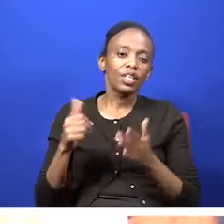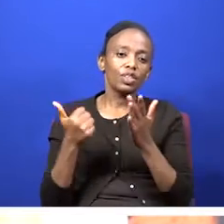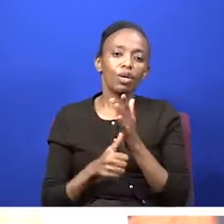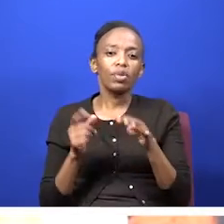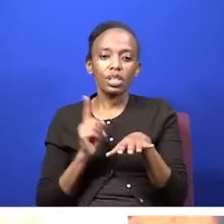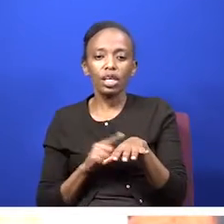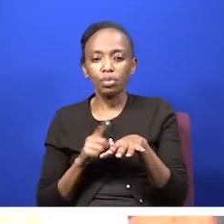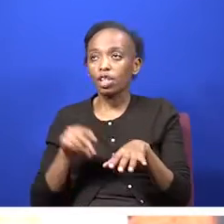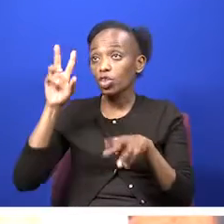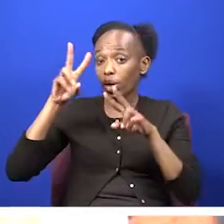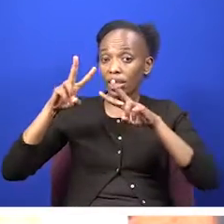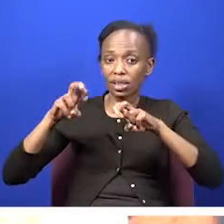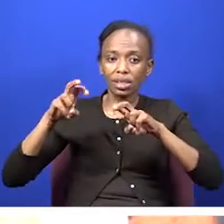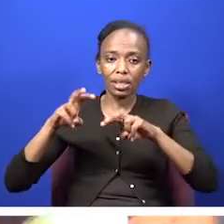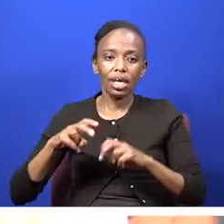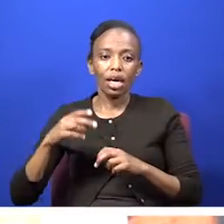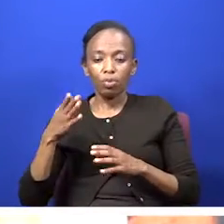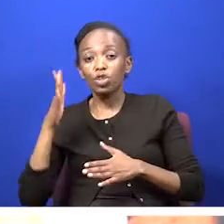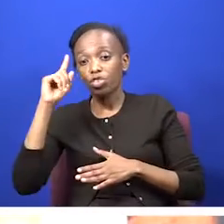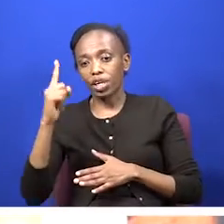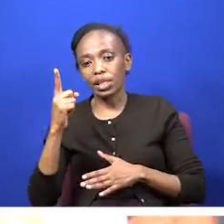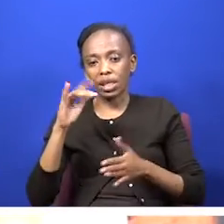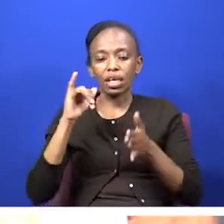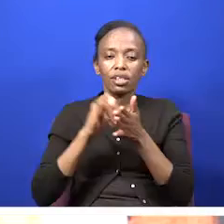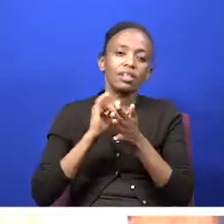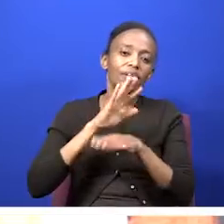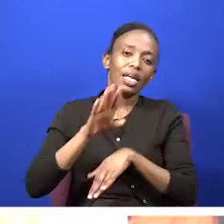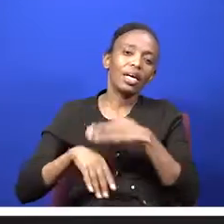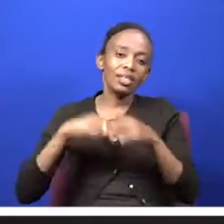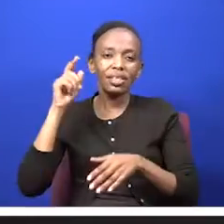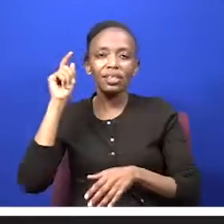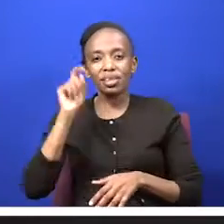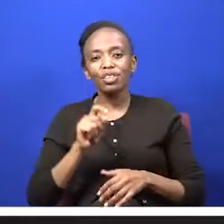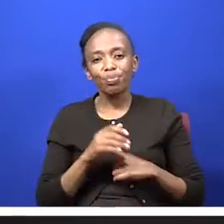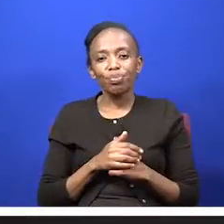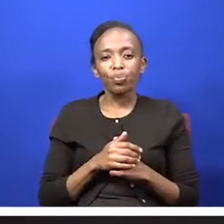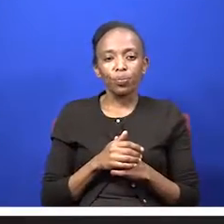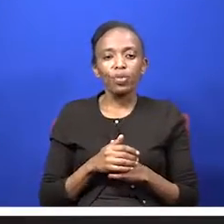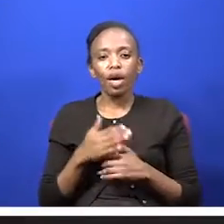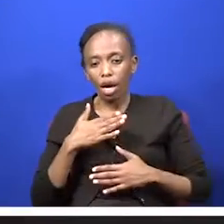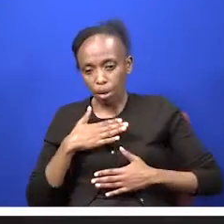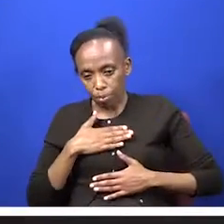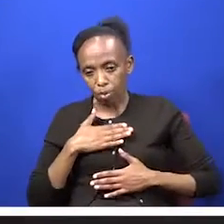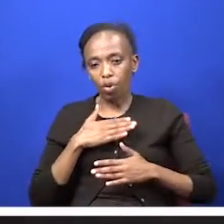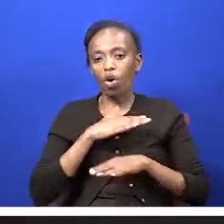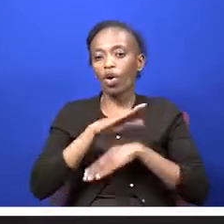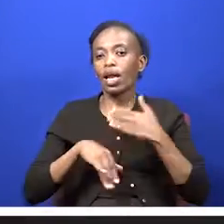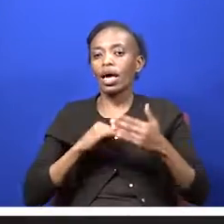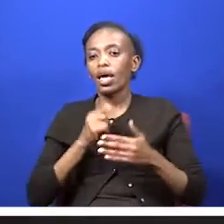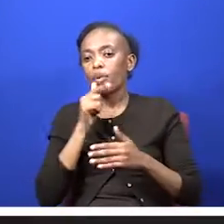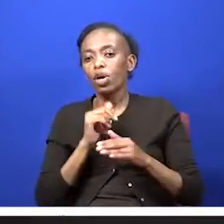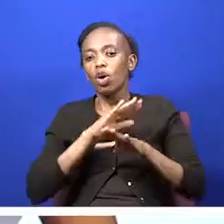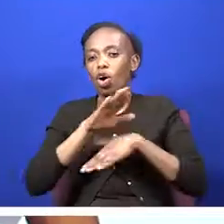In troubled times it's you I see. I put you first, that's all I need. I humble all